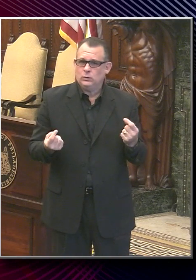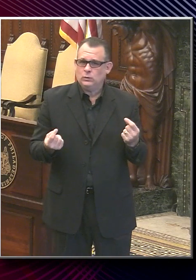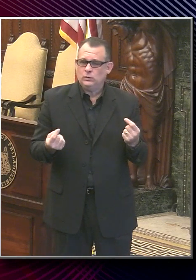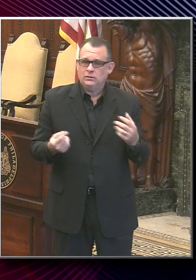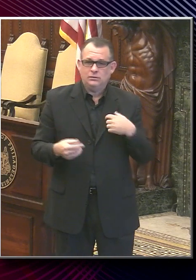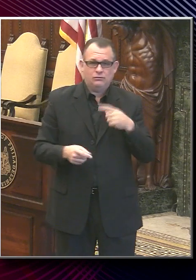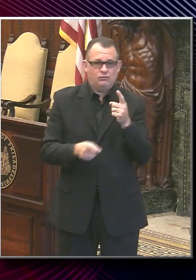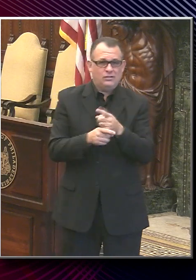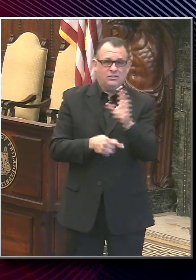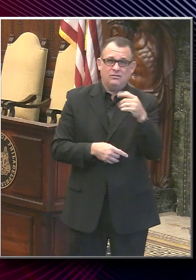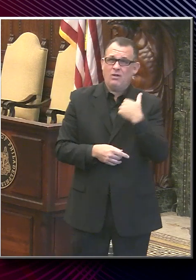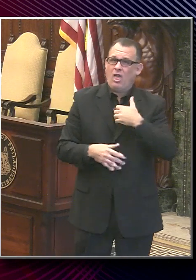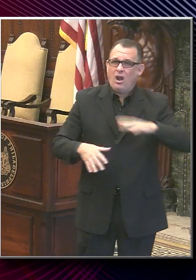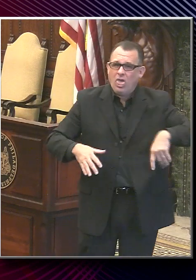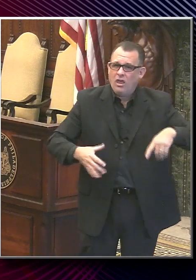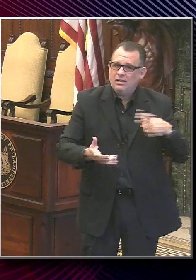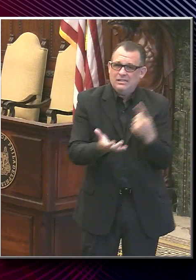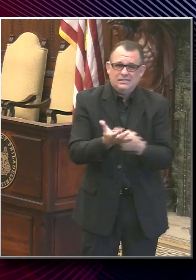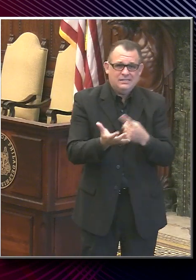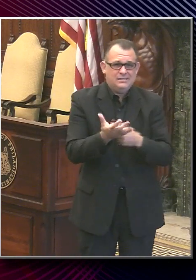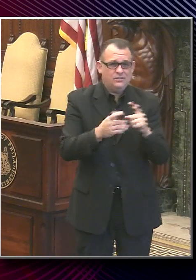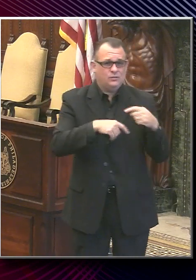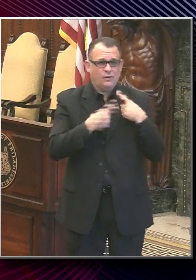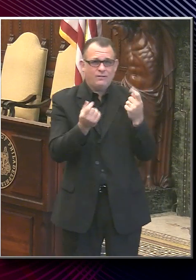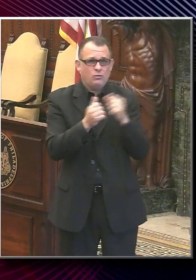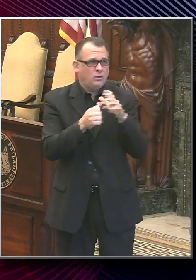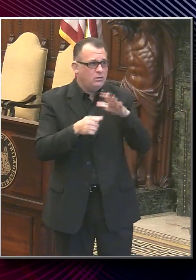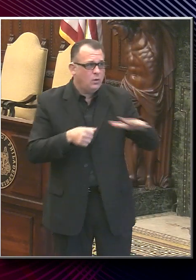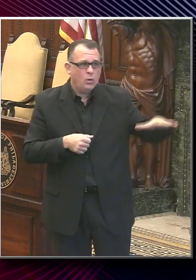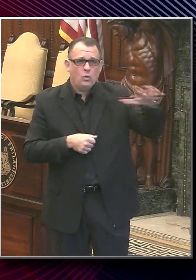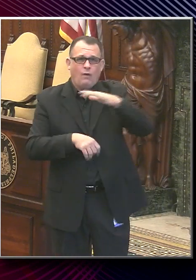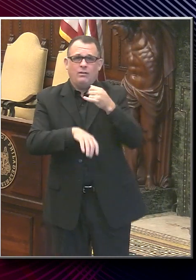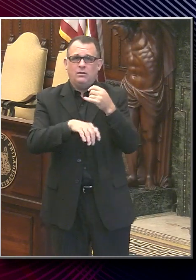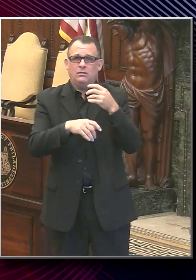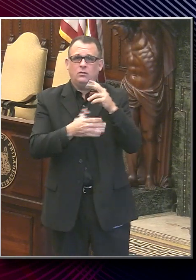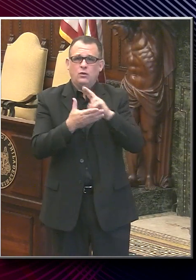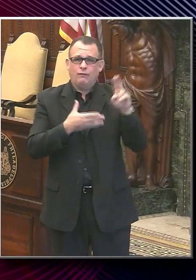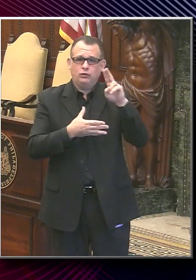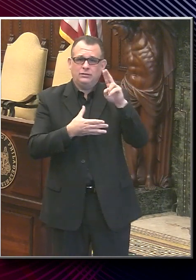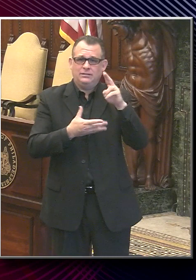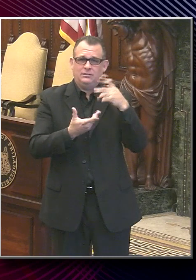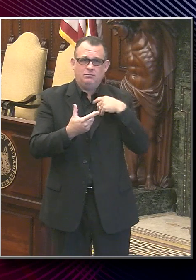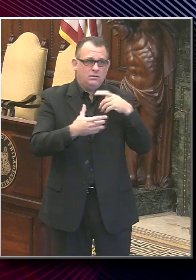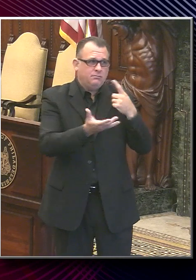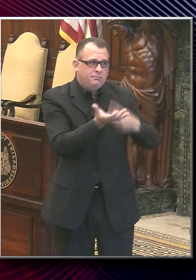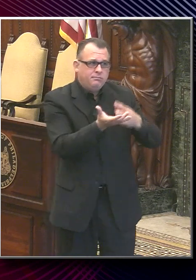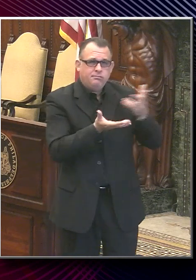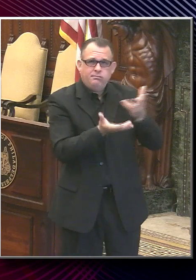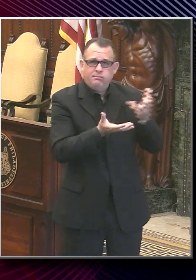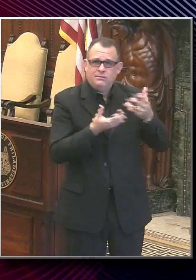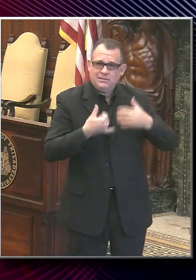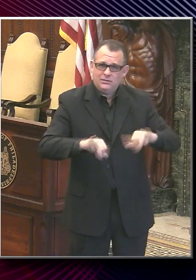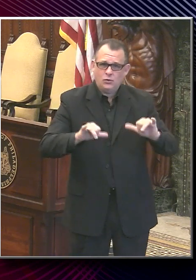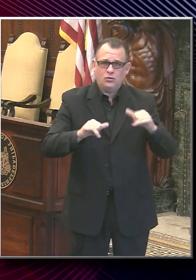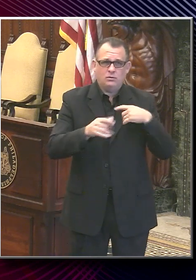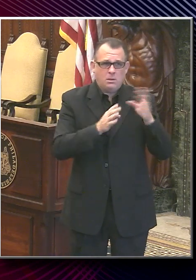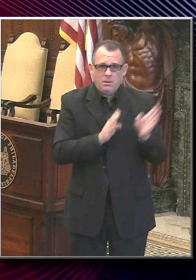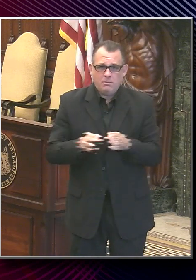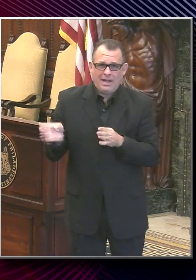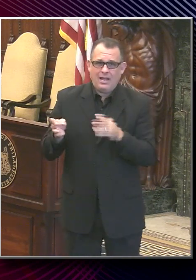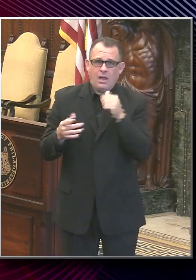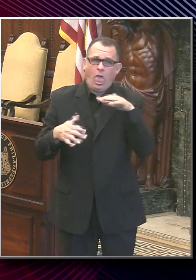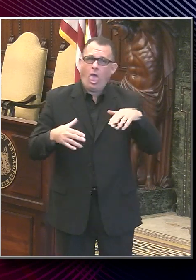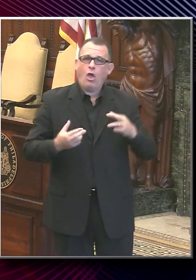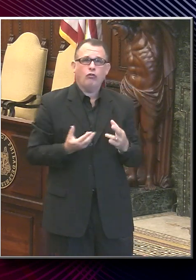been consulting with all of the colleges and universities in Philadelphia about their safety plans. In that, we have not recommended that they